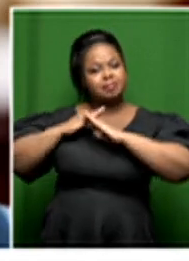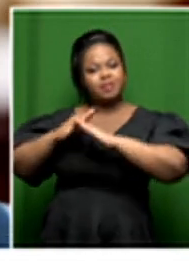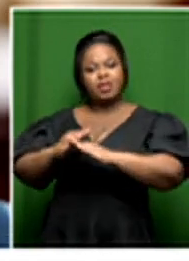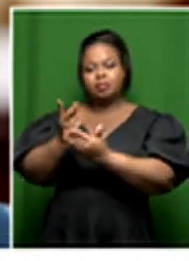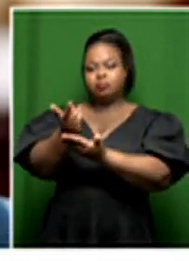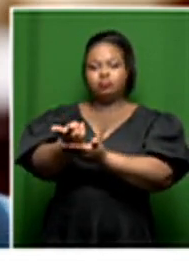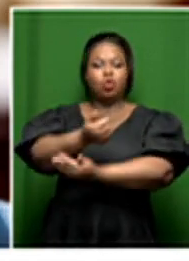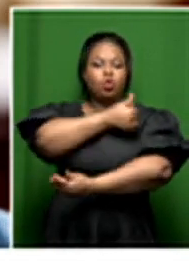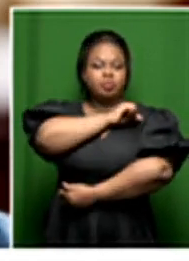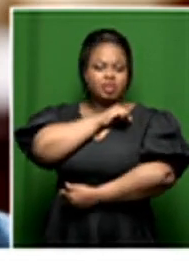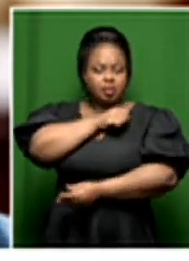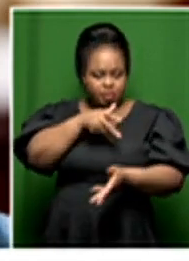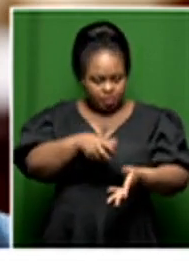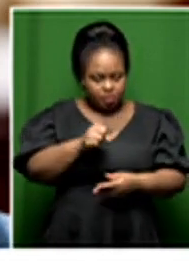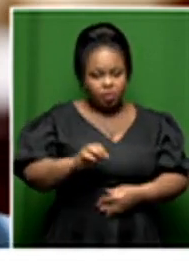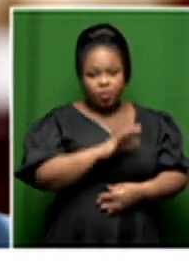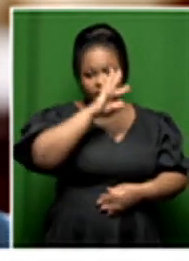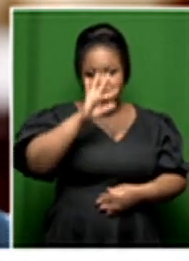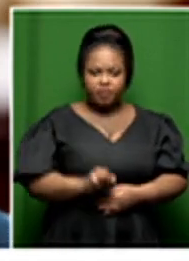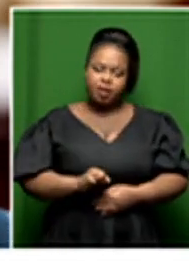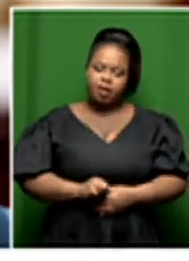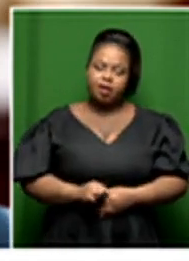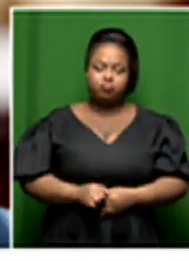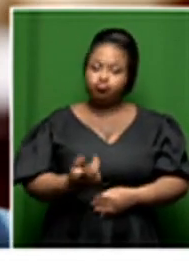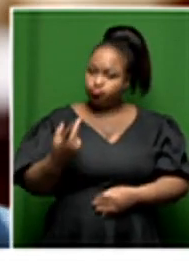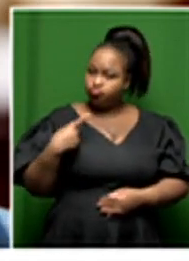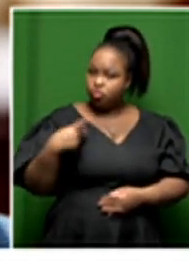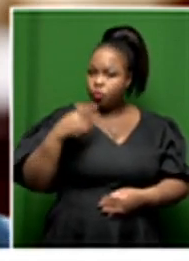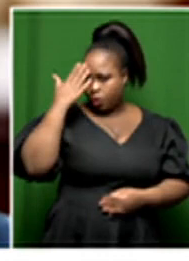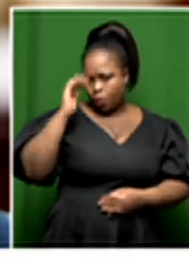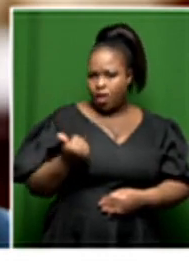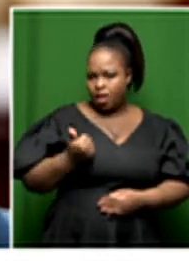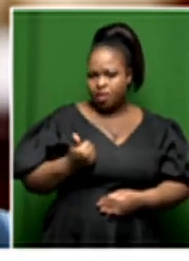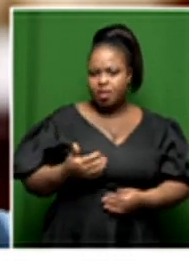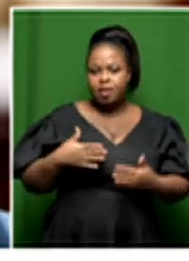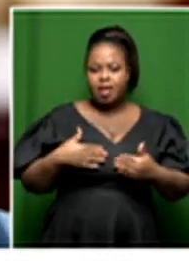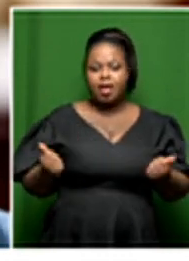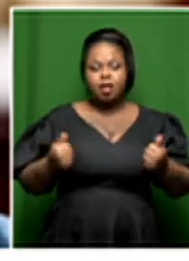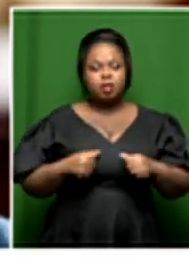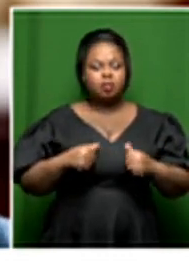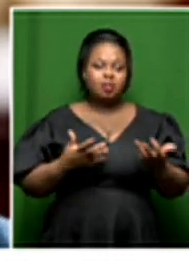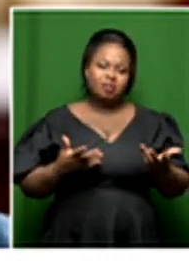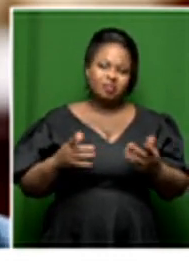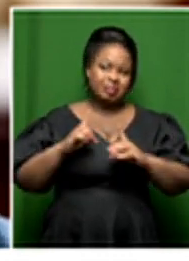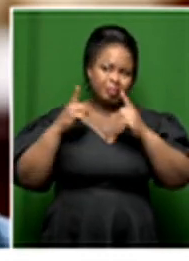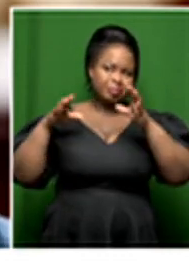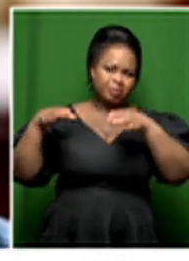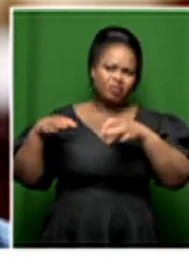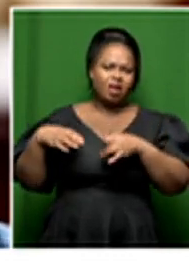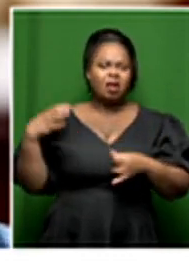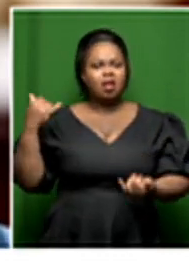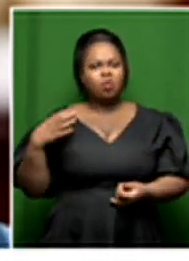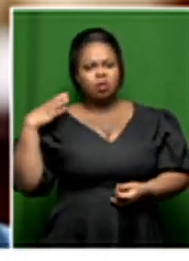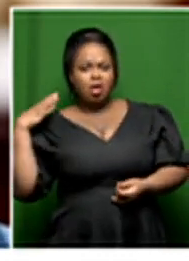And within the South African context specifically, you and I know that our health infrastructure is completely